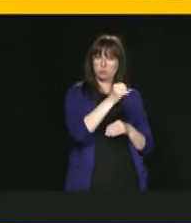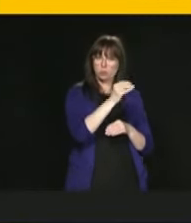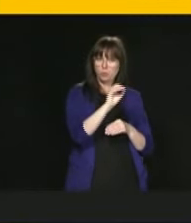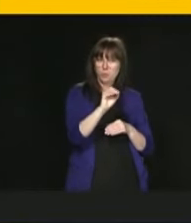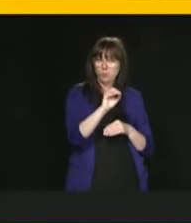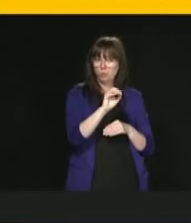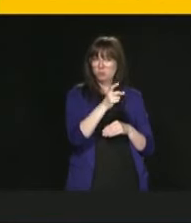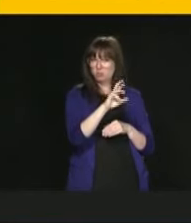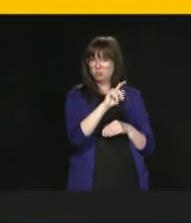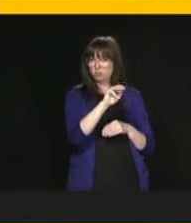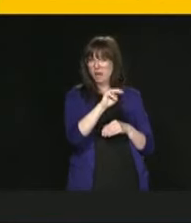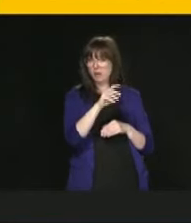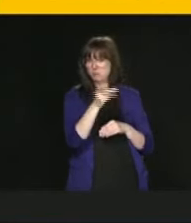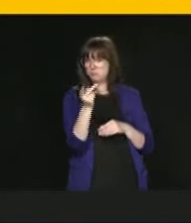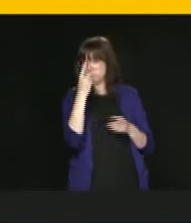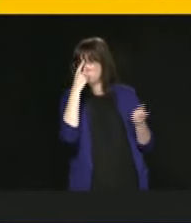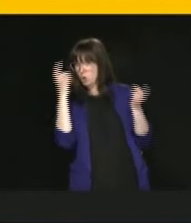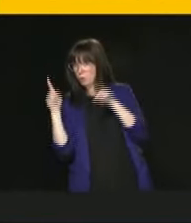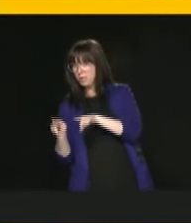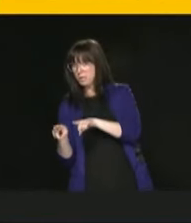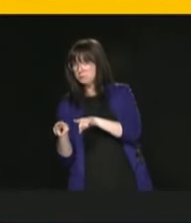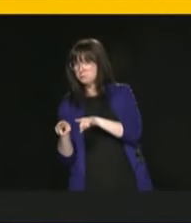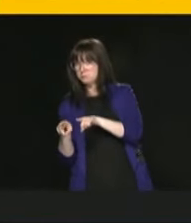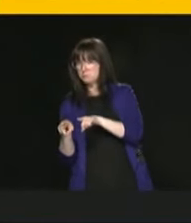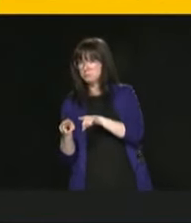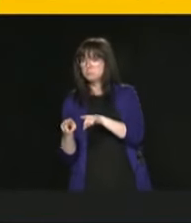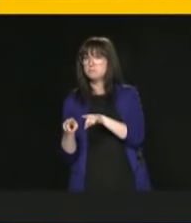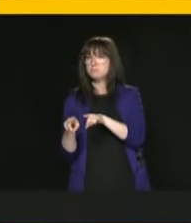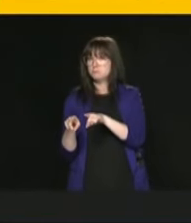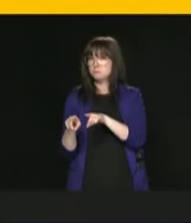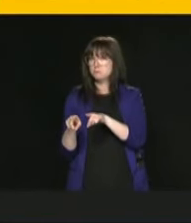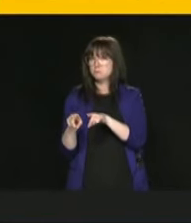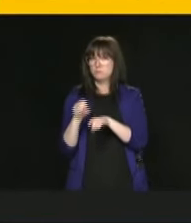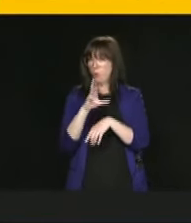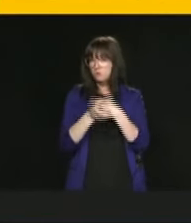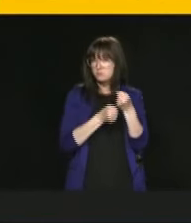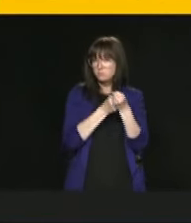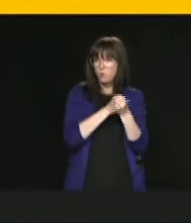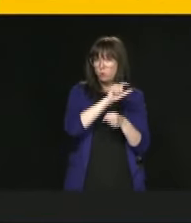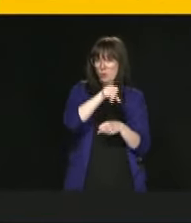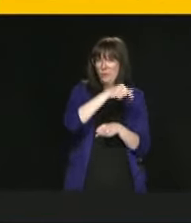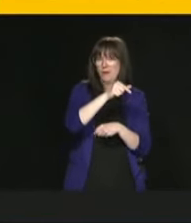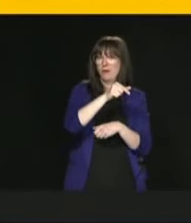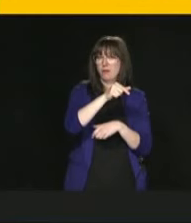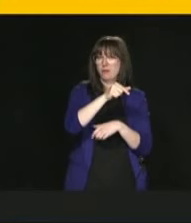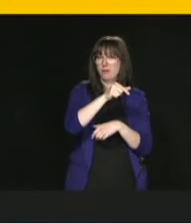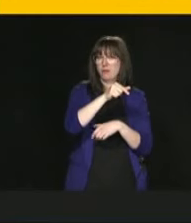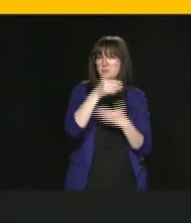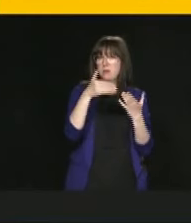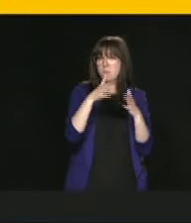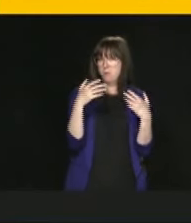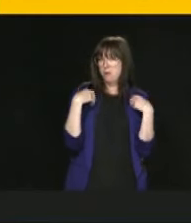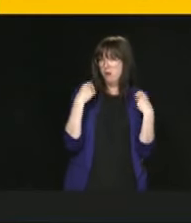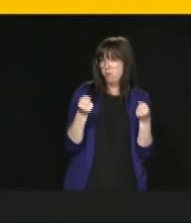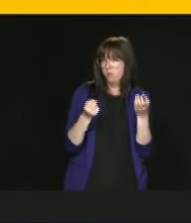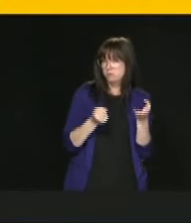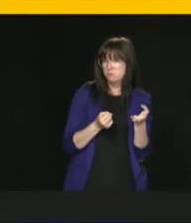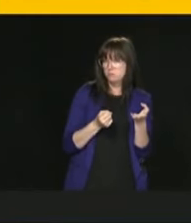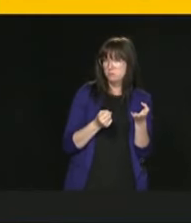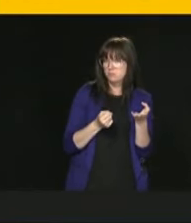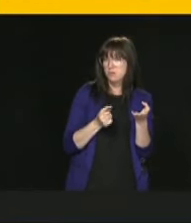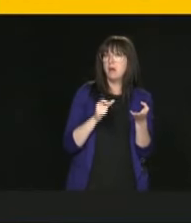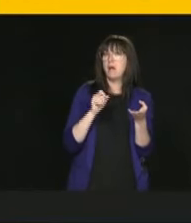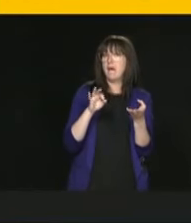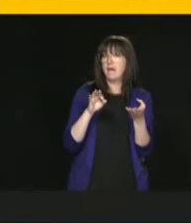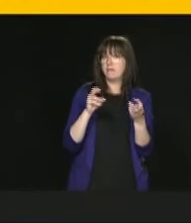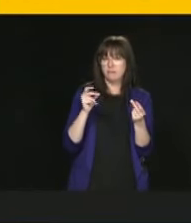And that of the Quebec National Institution of Public Health is saying that, which stated that if we opened up too quickly and eased